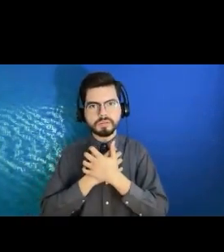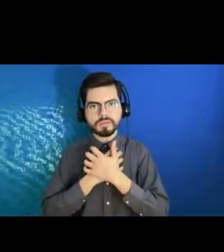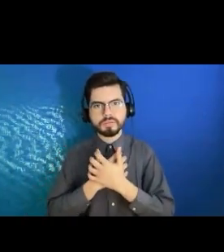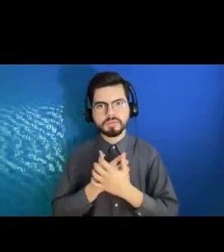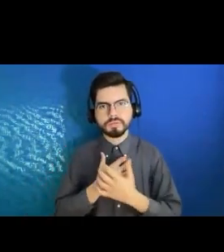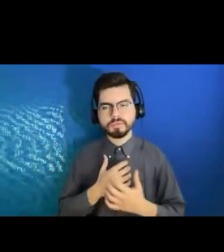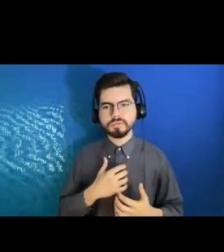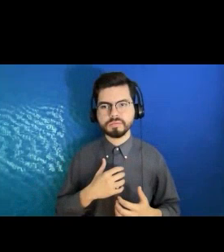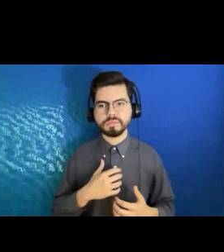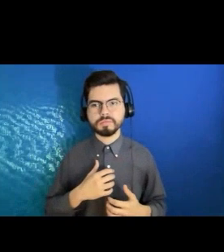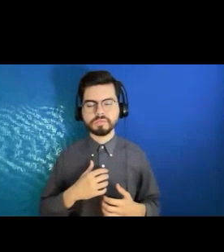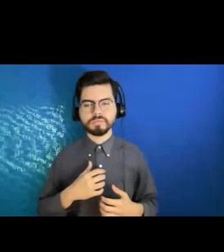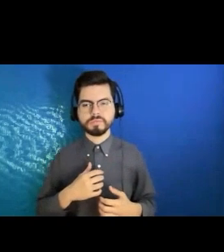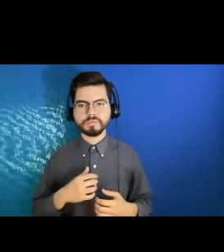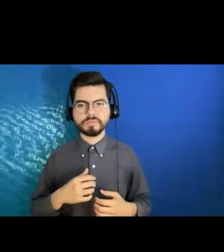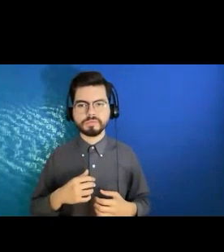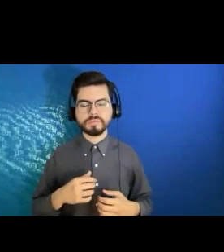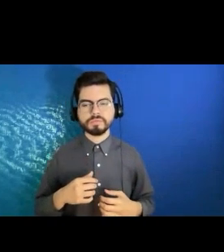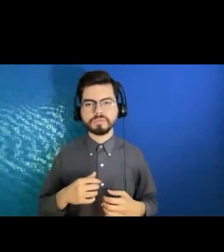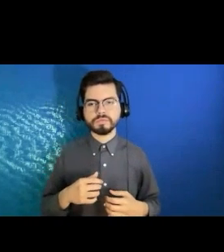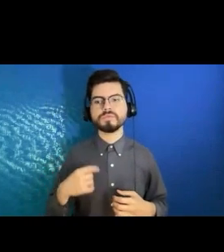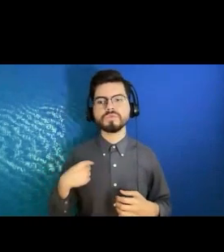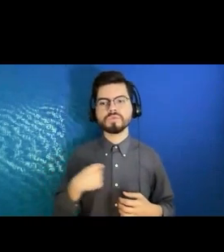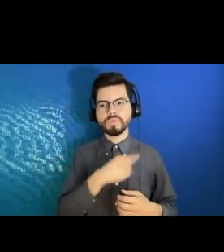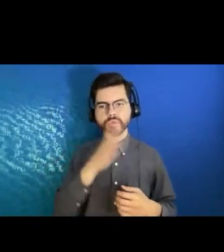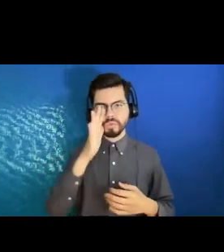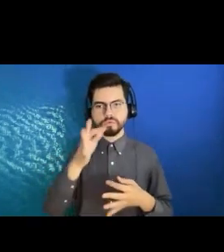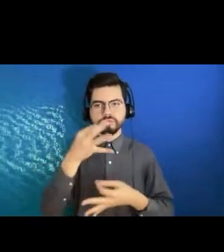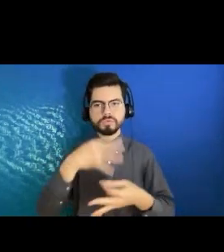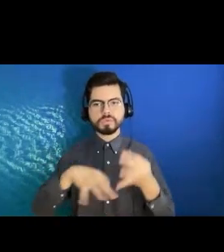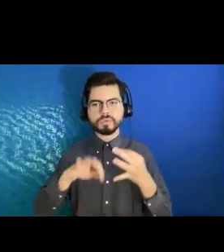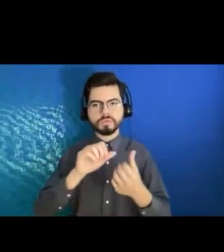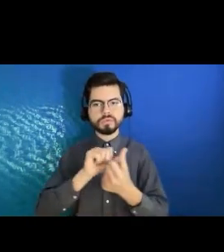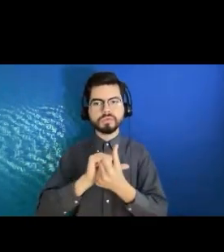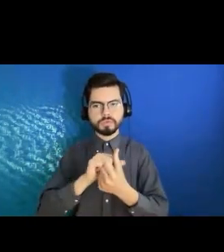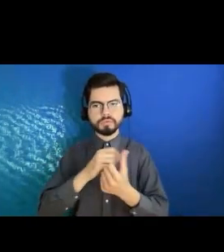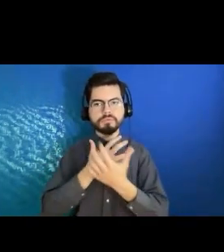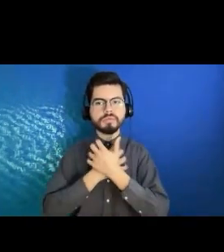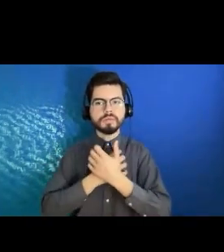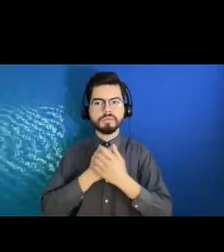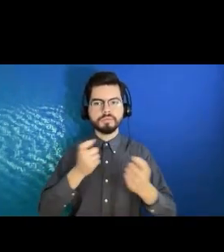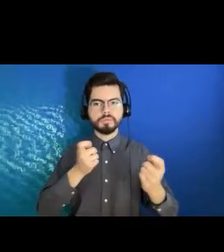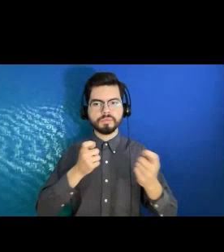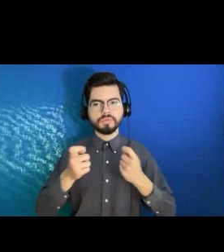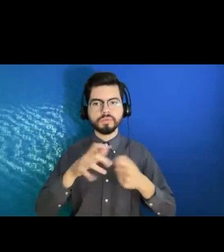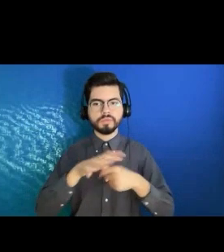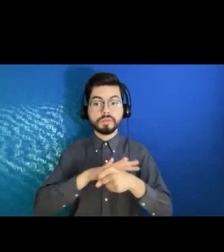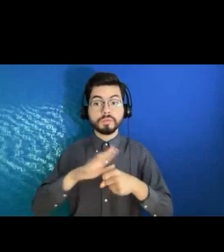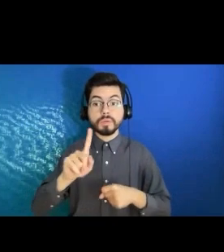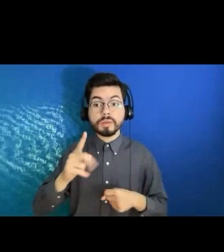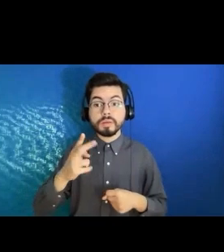management area this year, and we're going to replace that with a bear management area in the Hayden Valley area.